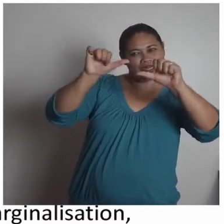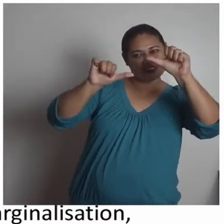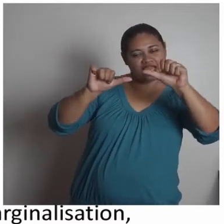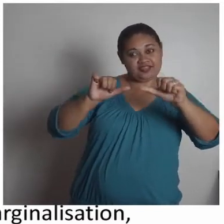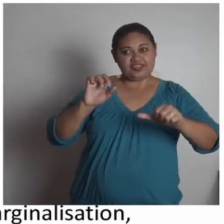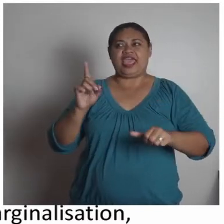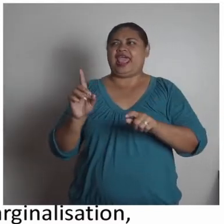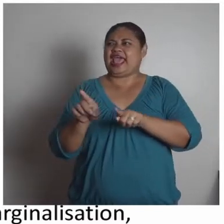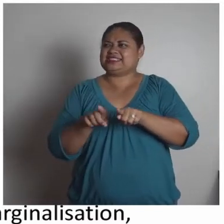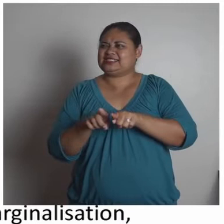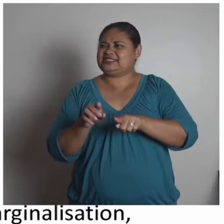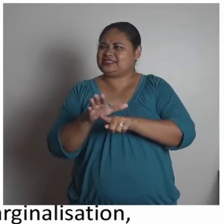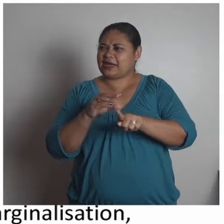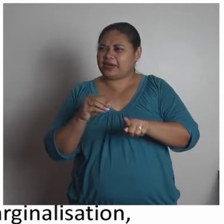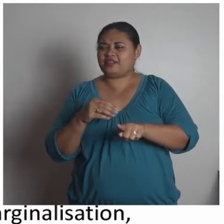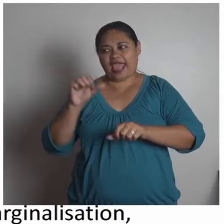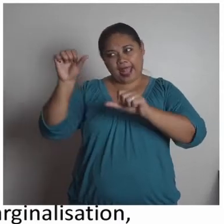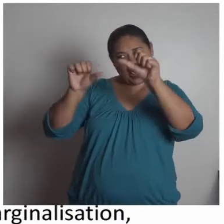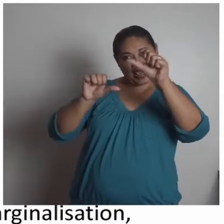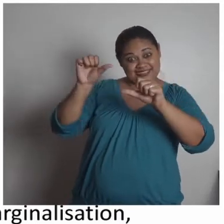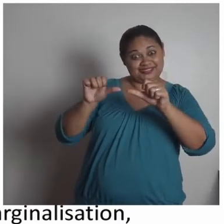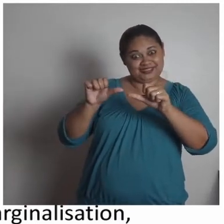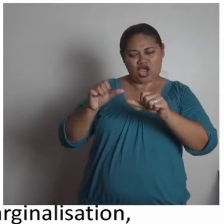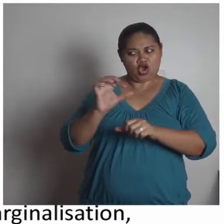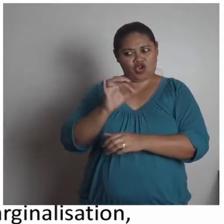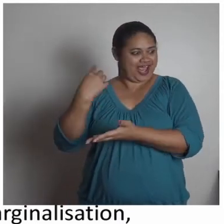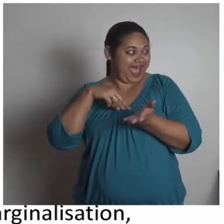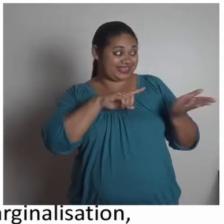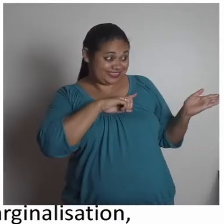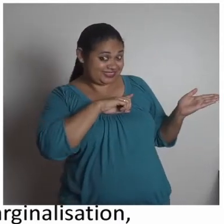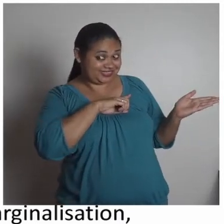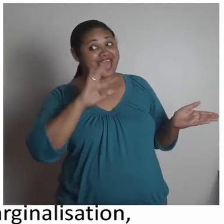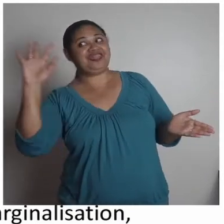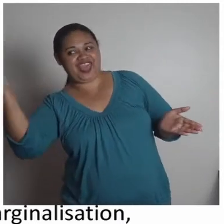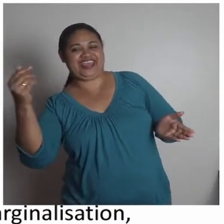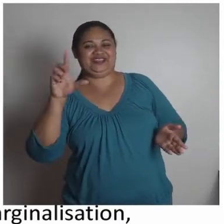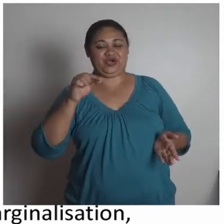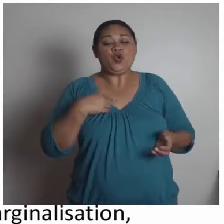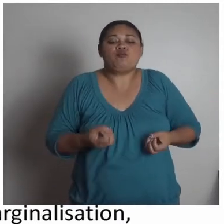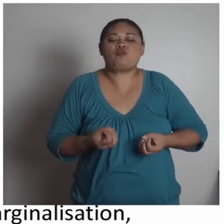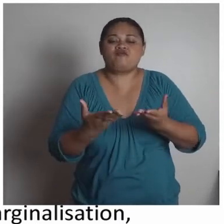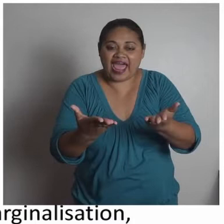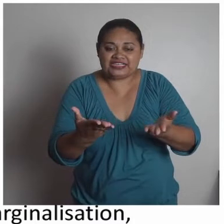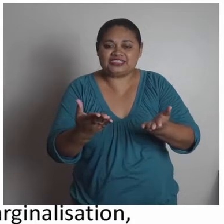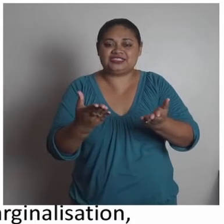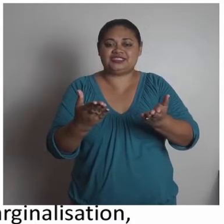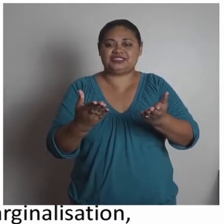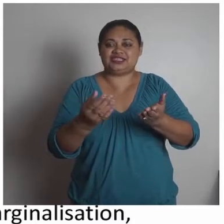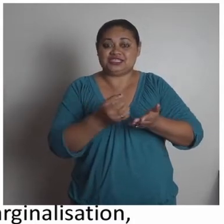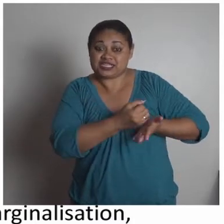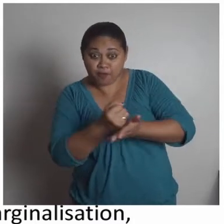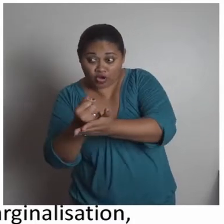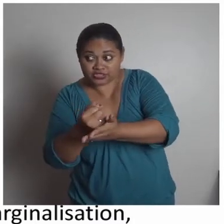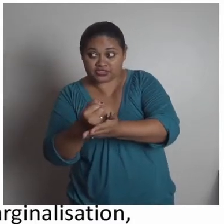doing the participative analysis. They sat in this room and they did the analysis. Not us, they did the